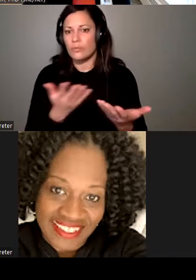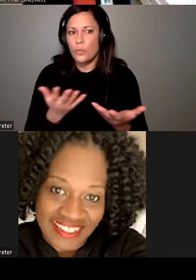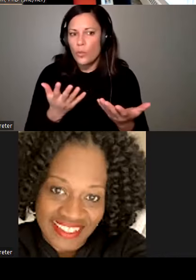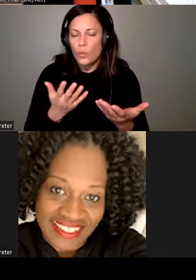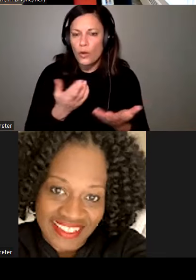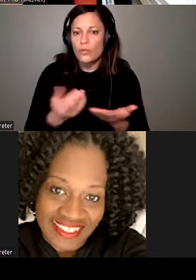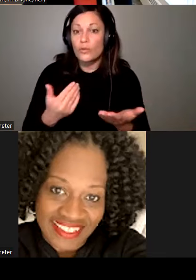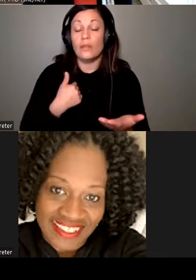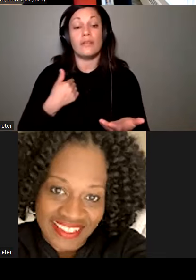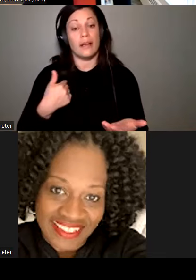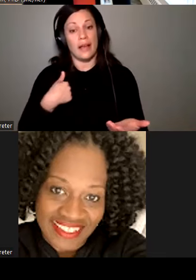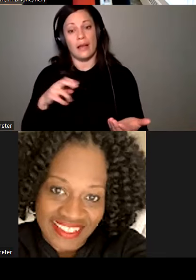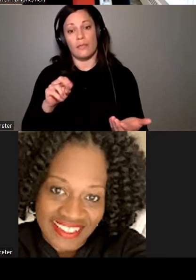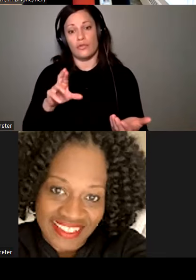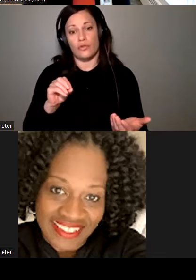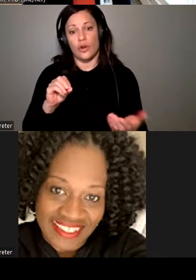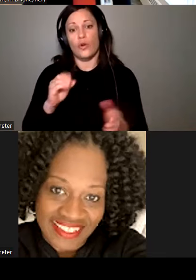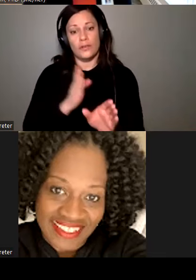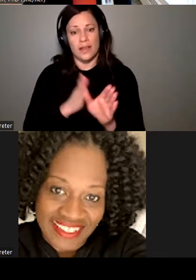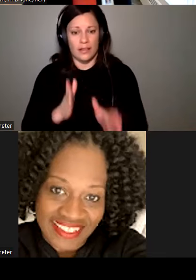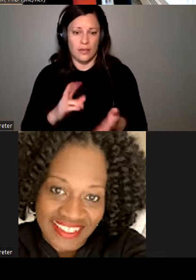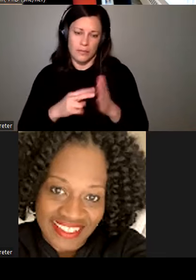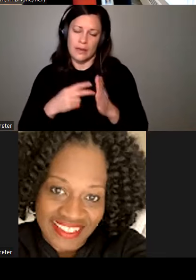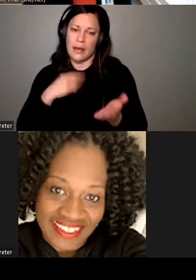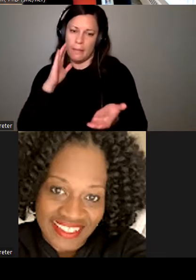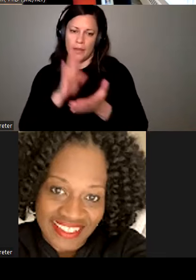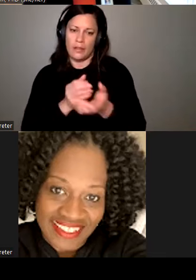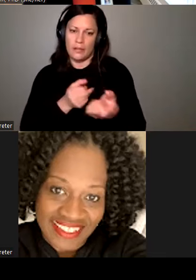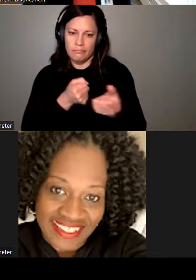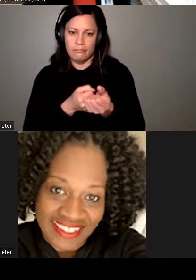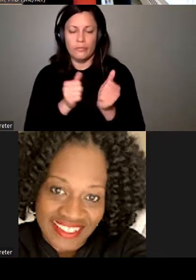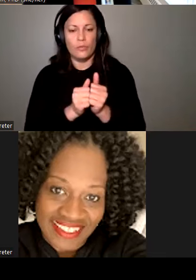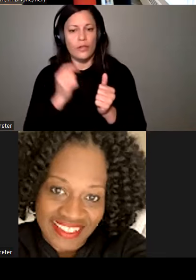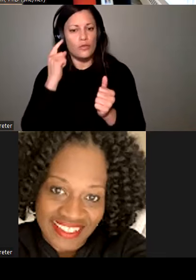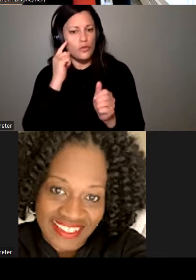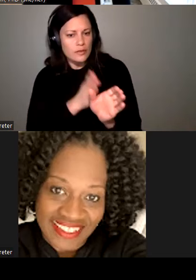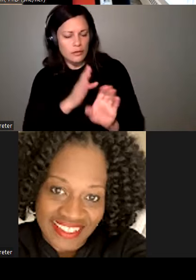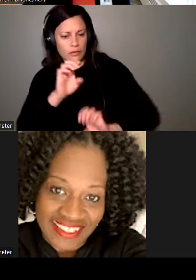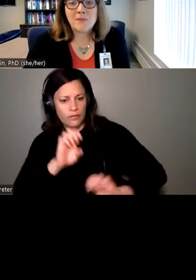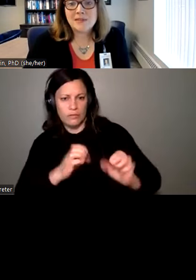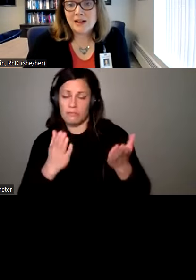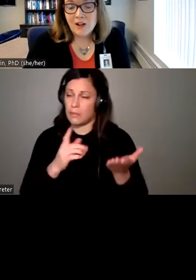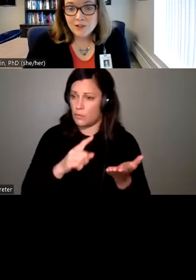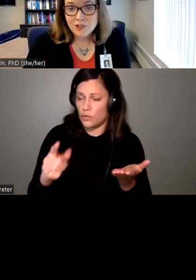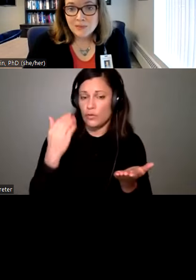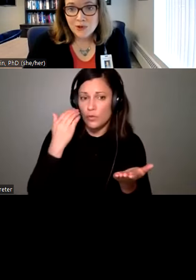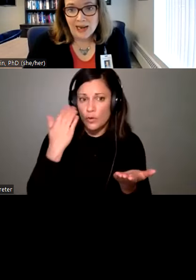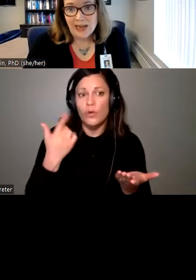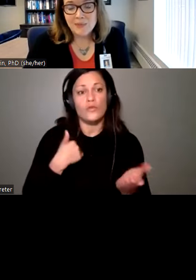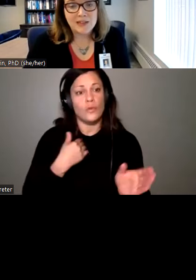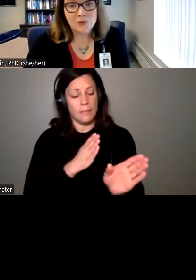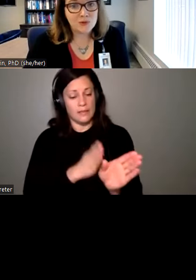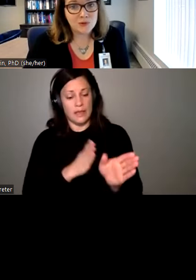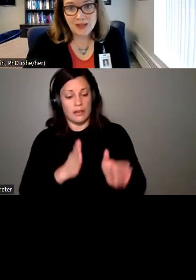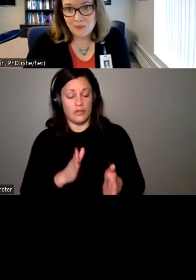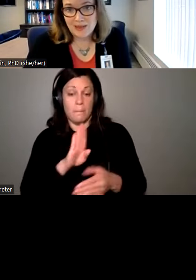a big believer in neuropsychological evaluations, which many of you have probably heard about before. I'm a psychologist by training,